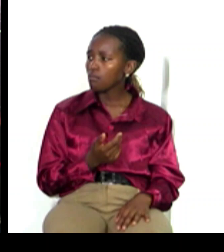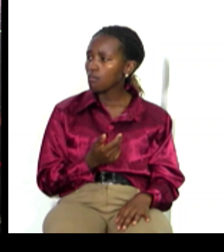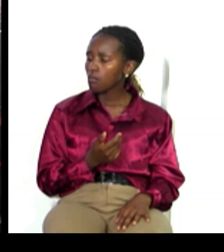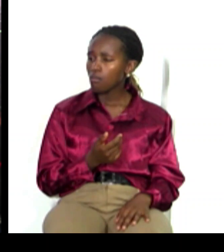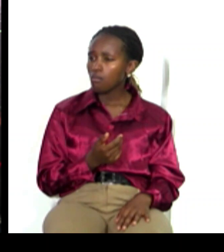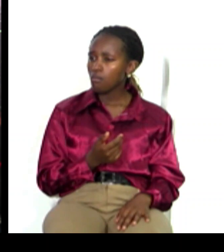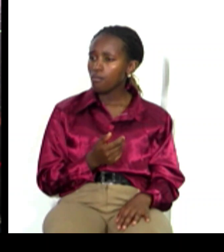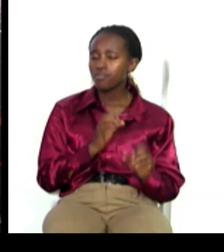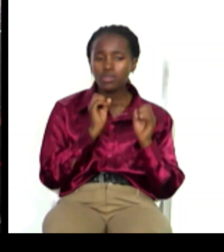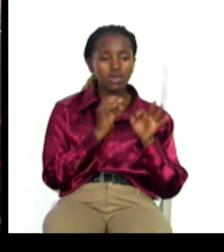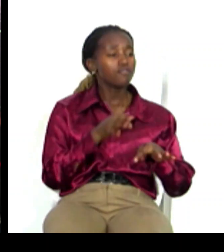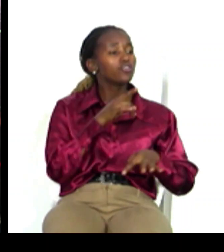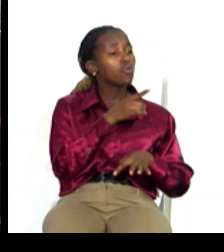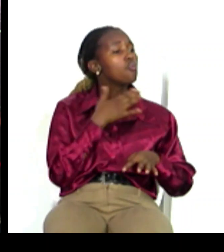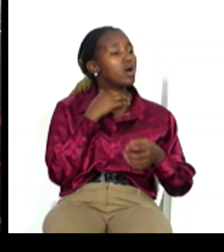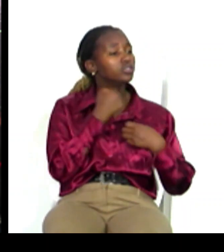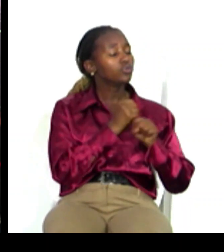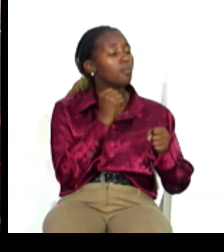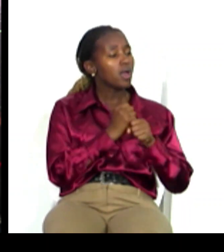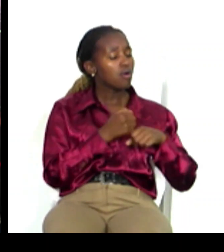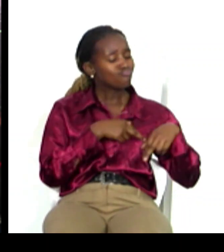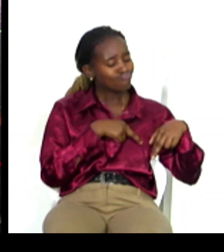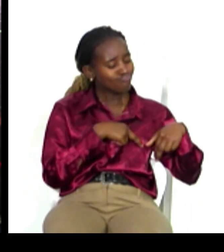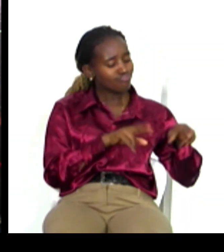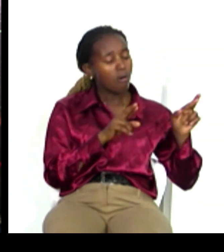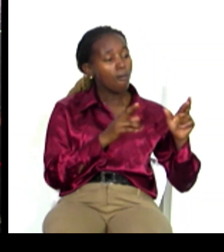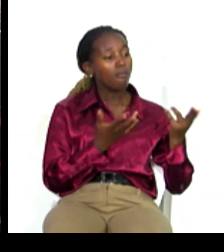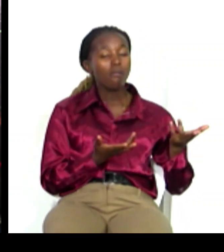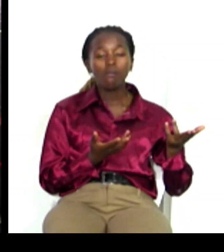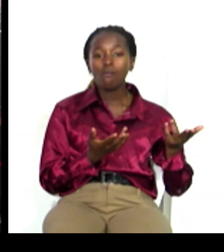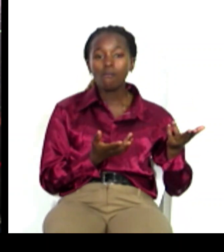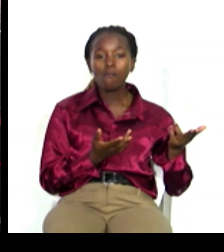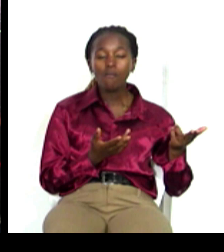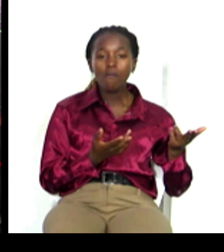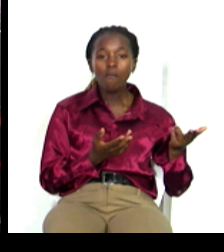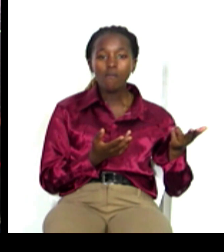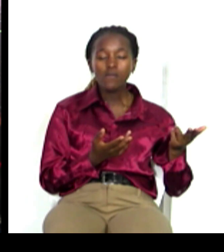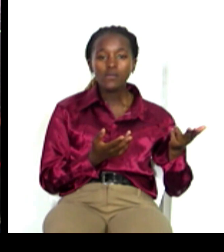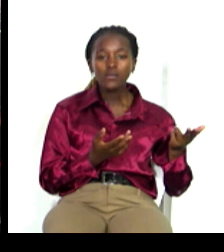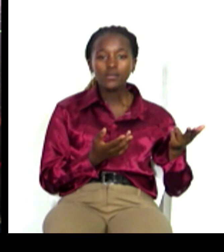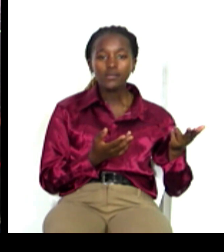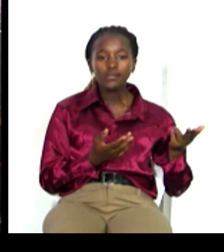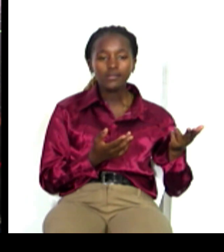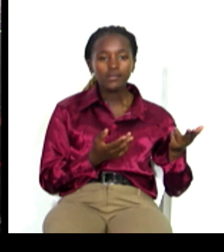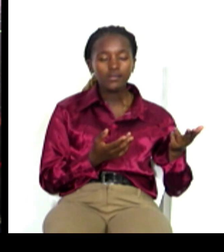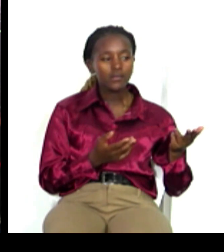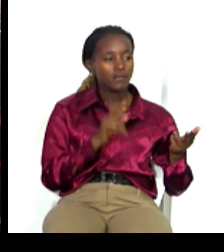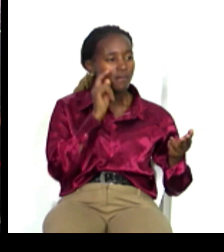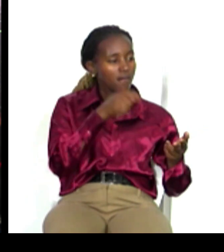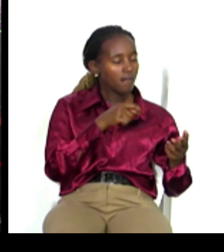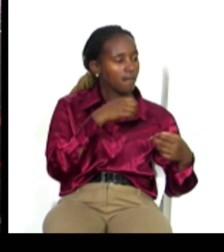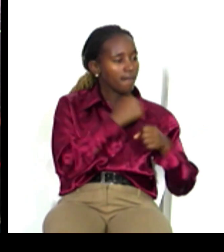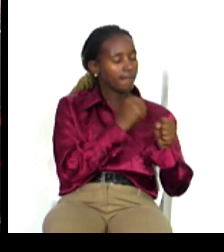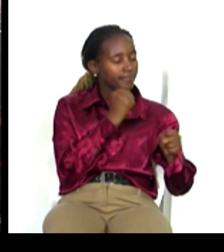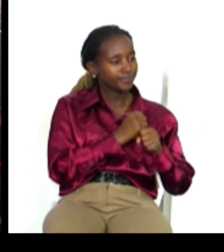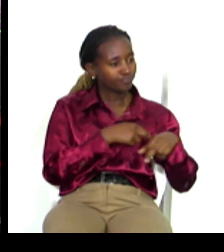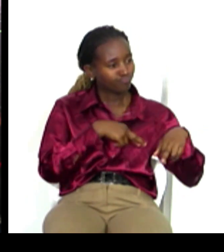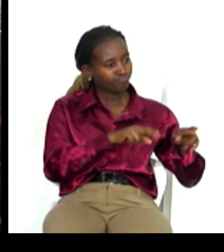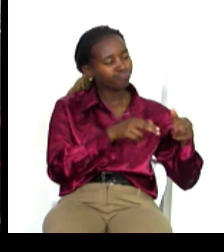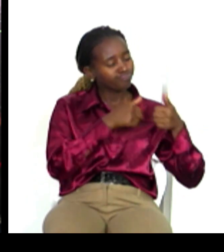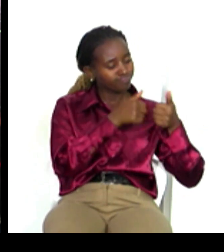Making a road. I'm not an engineer really, but I would imagine that making a road, you need mara. We have